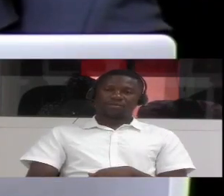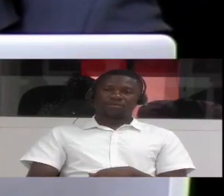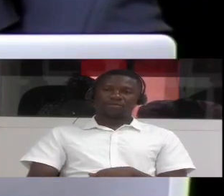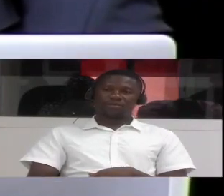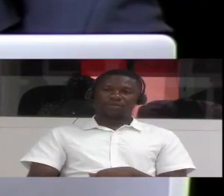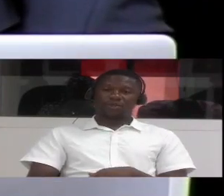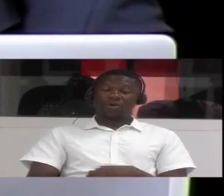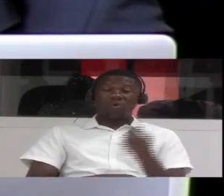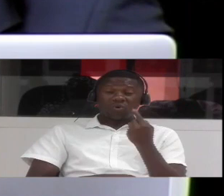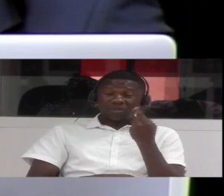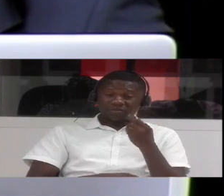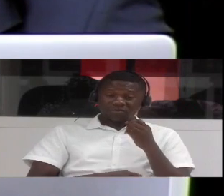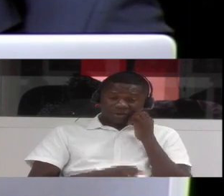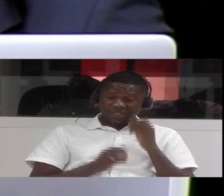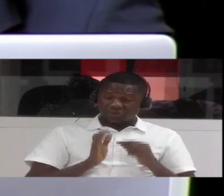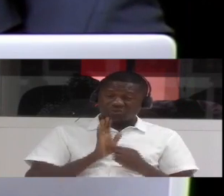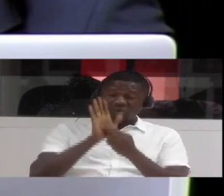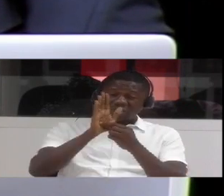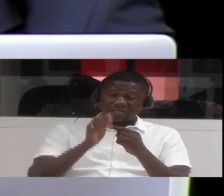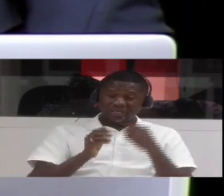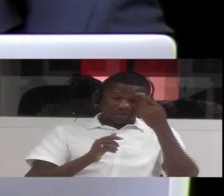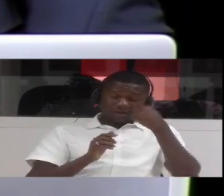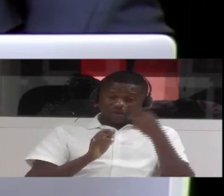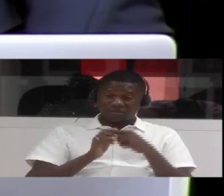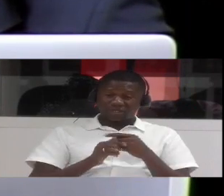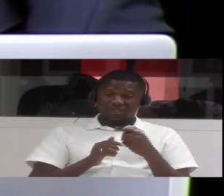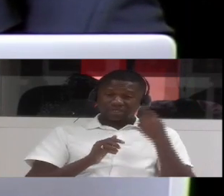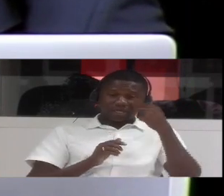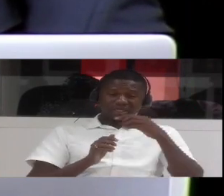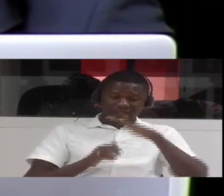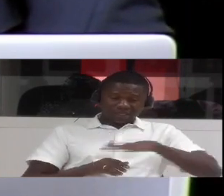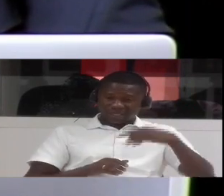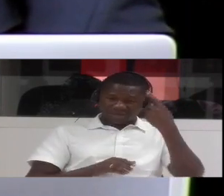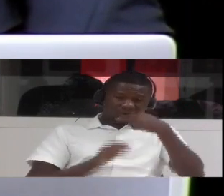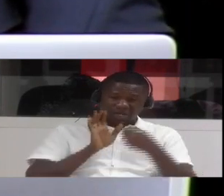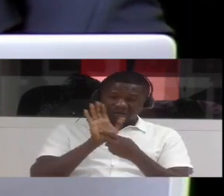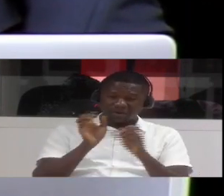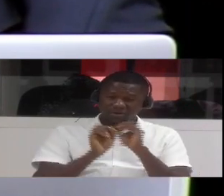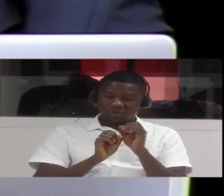Just for publishing the image of an unidentifiable child. Yes. He has to pay